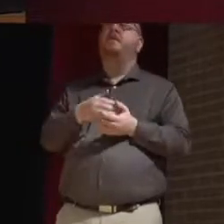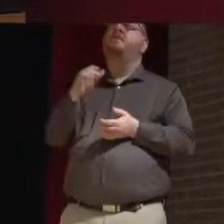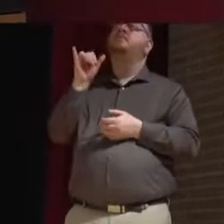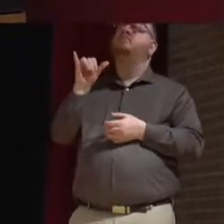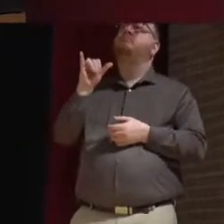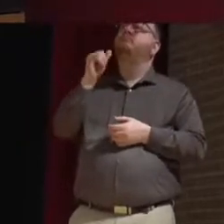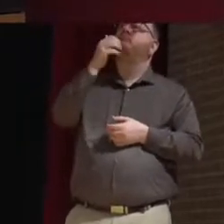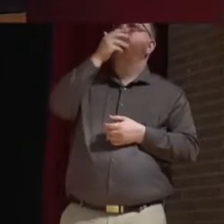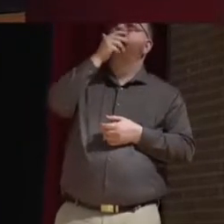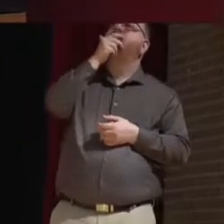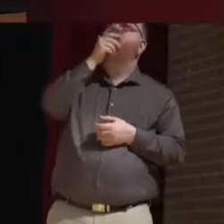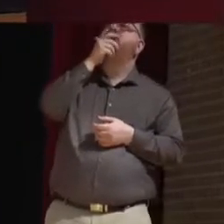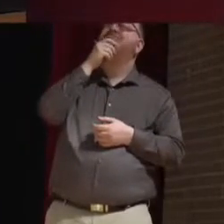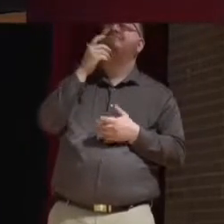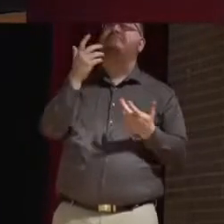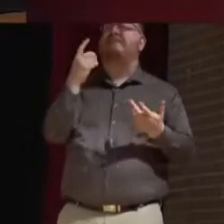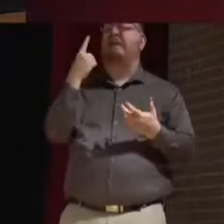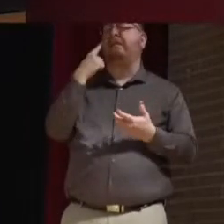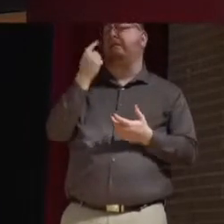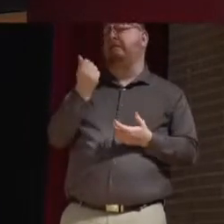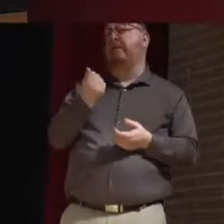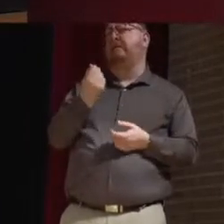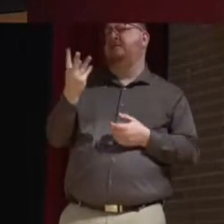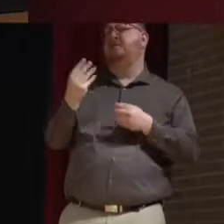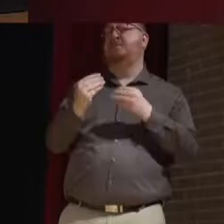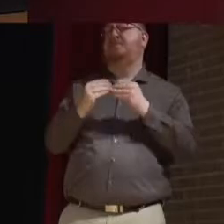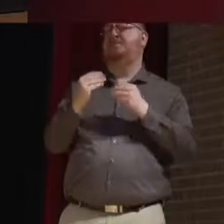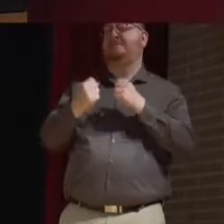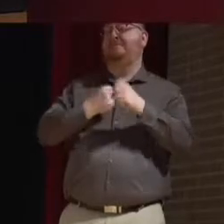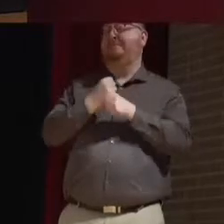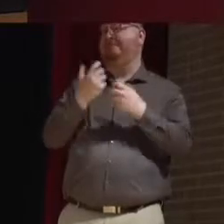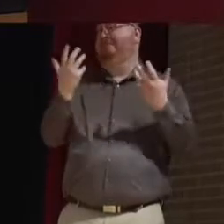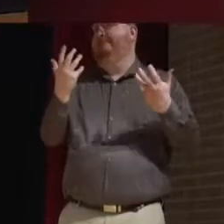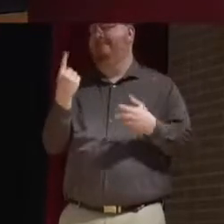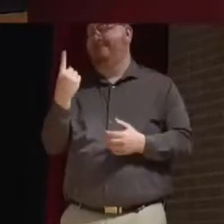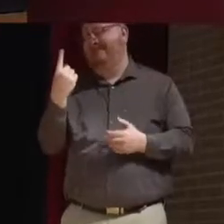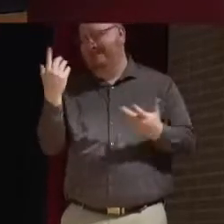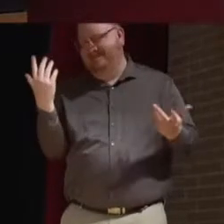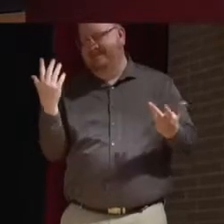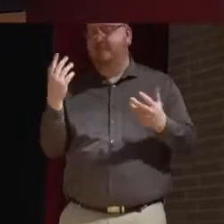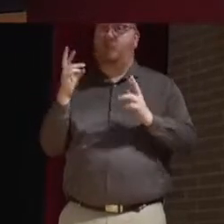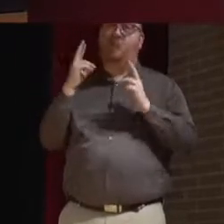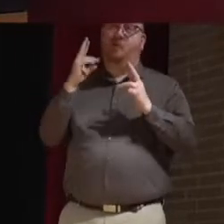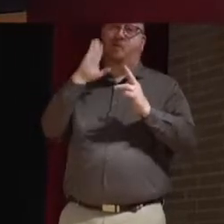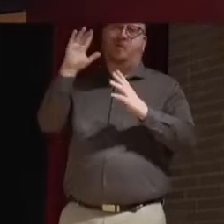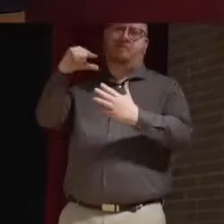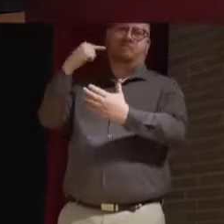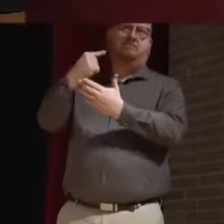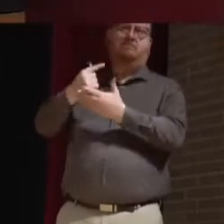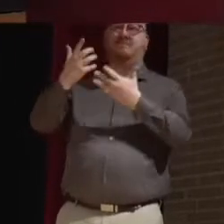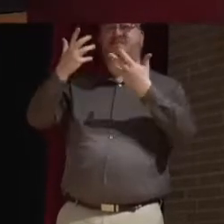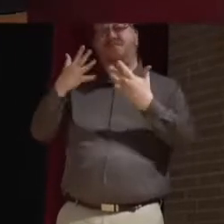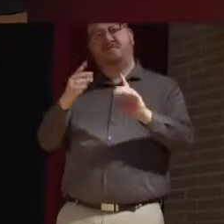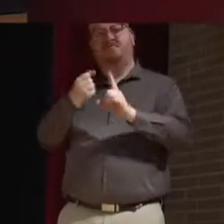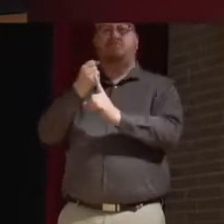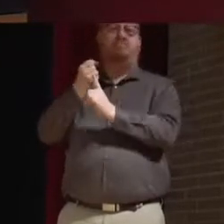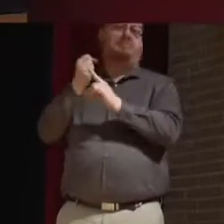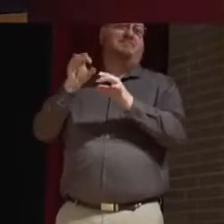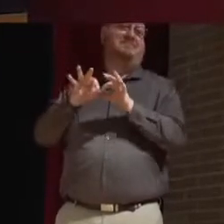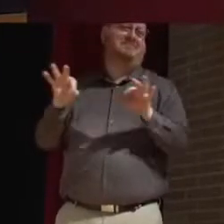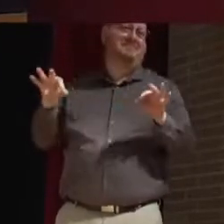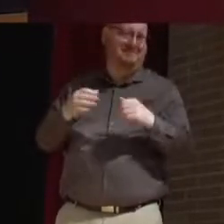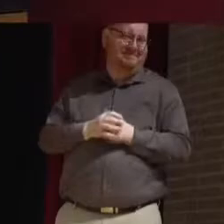I think I have a couple more years, maybe, something like that, but hopefully I get there soon and get to go where I'm going. All